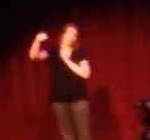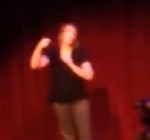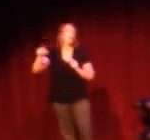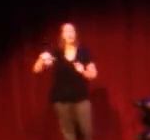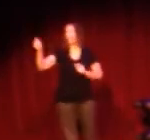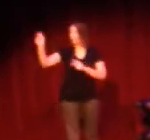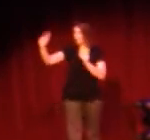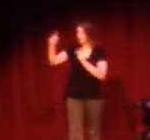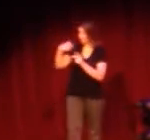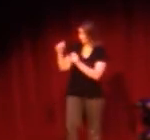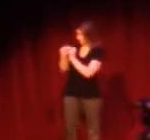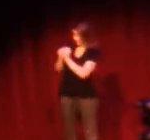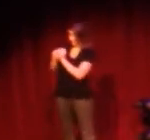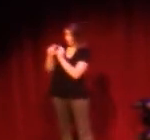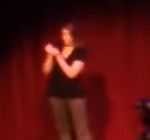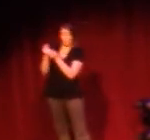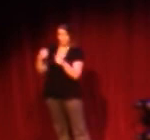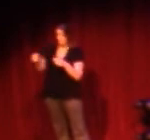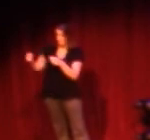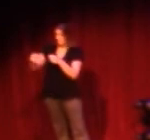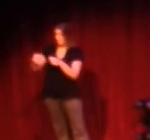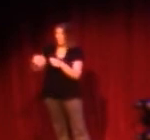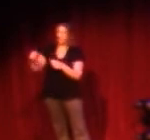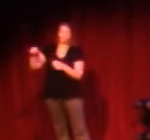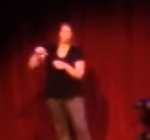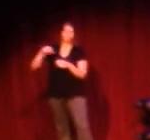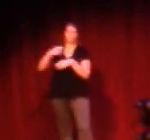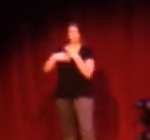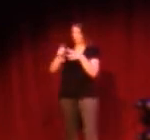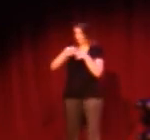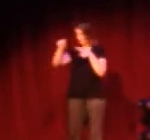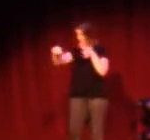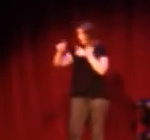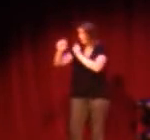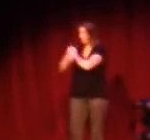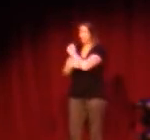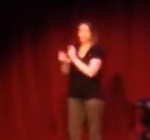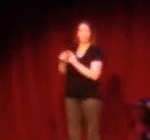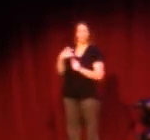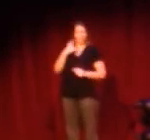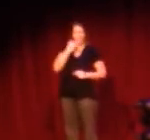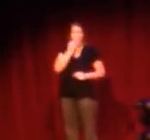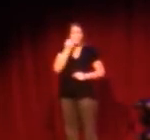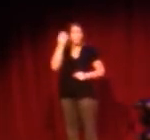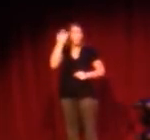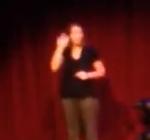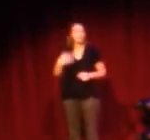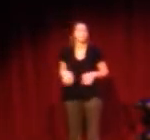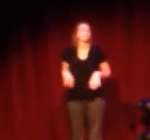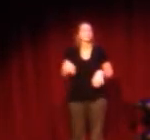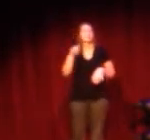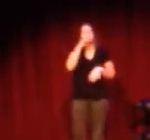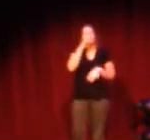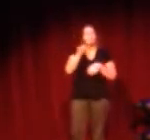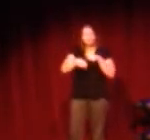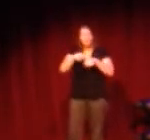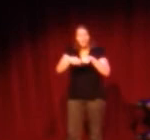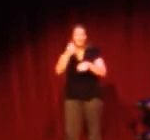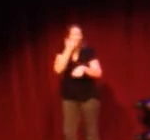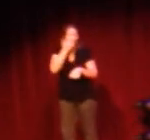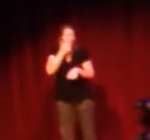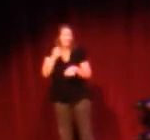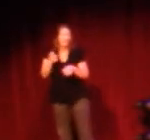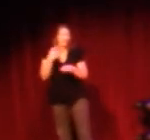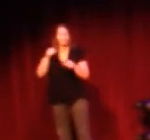side of the world, but it felt just like home. I wasn't ready for it, but it felt just like home. Kids riding their bikes up every day, skidding out the